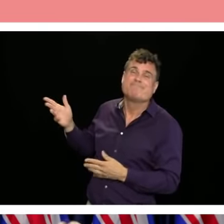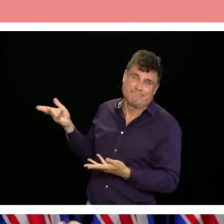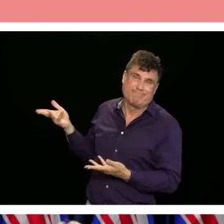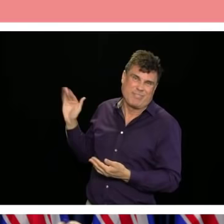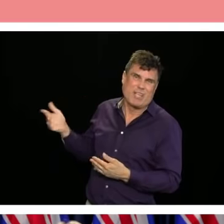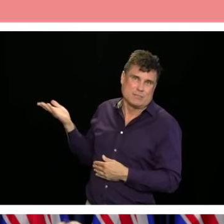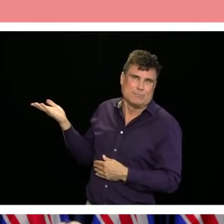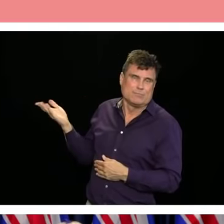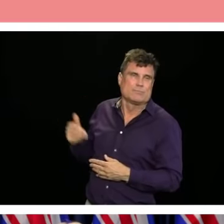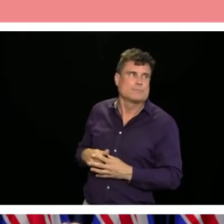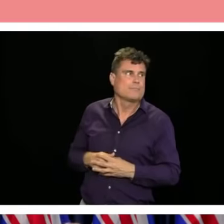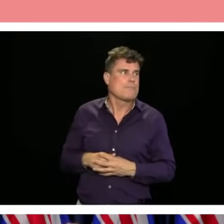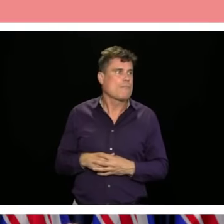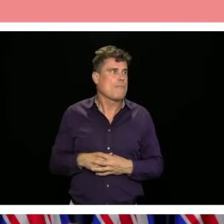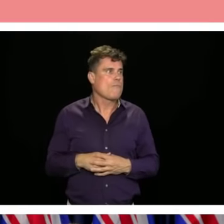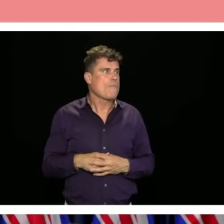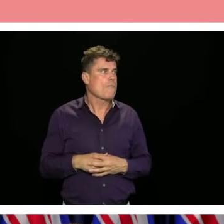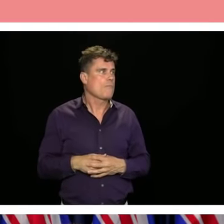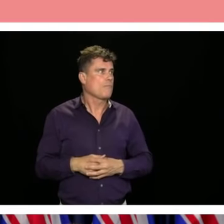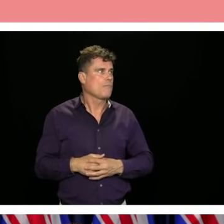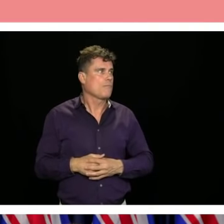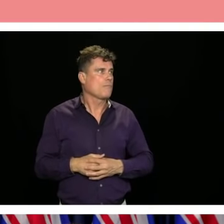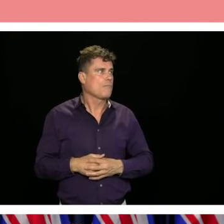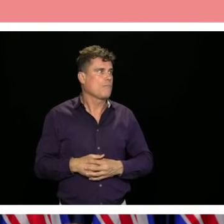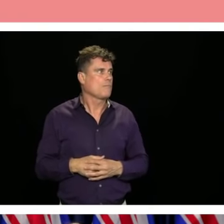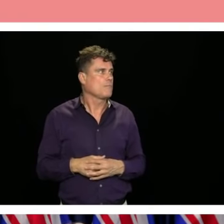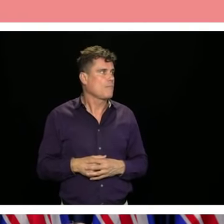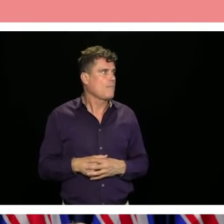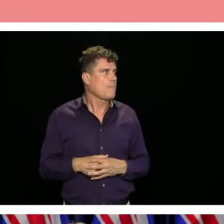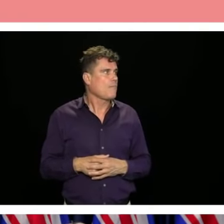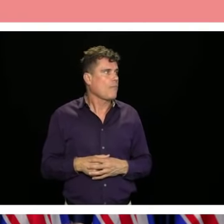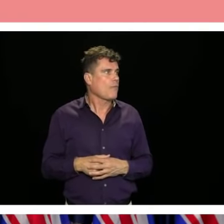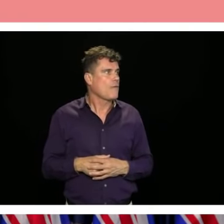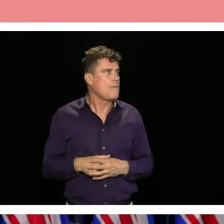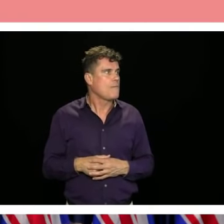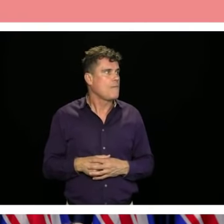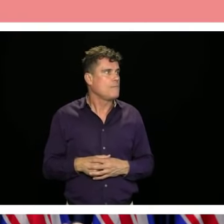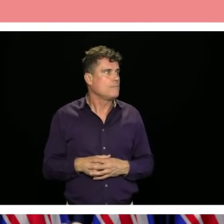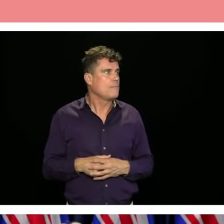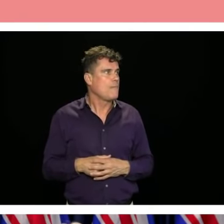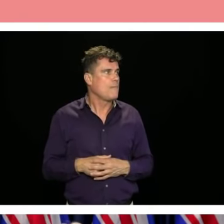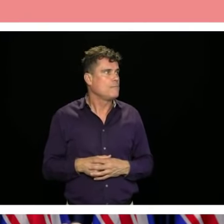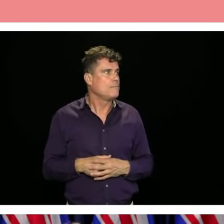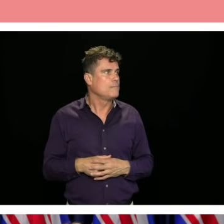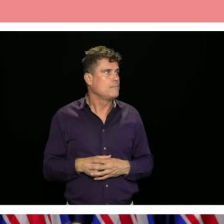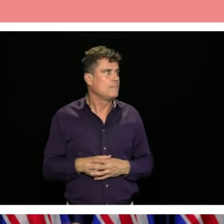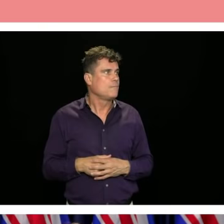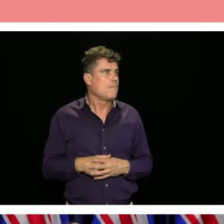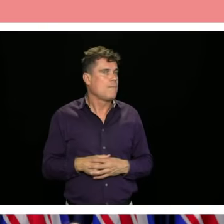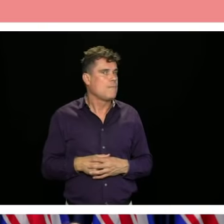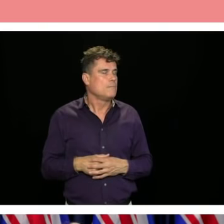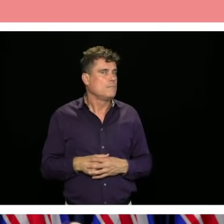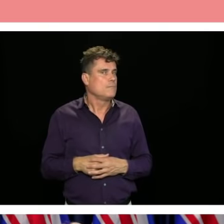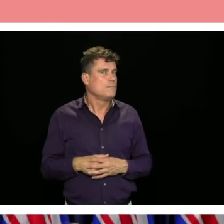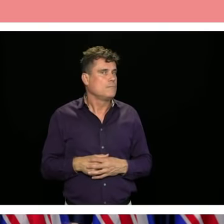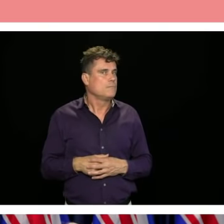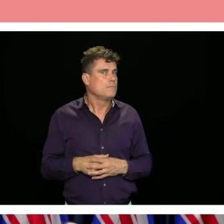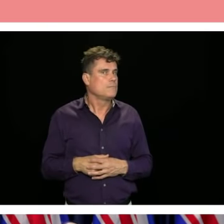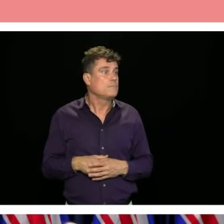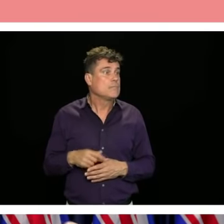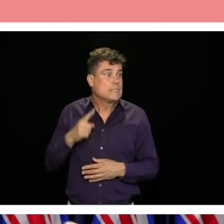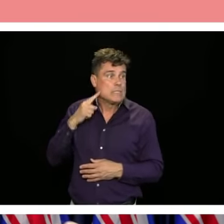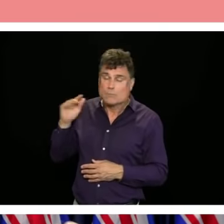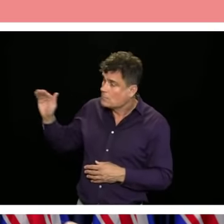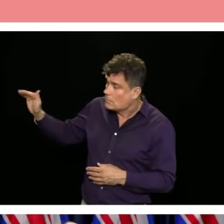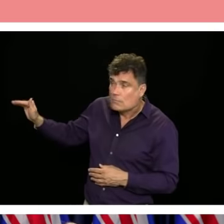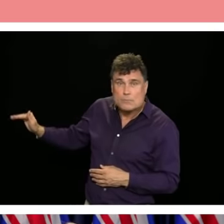epidemiology with understanding how people can be connected. And all of them were European strains that were slightly different. Again,